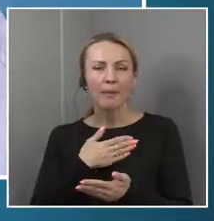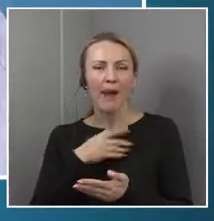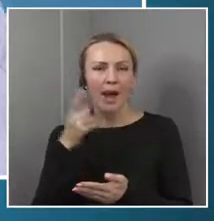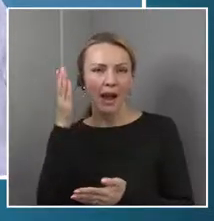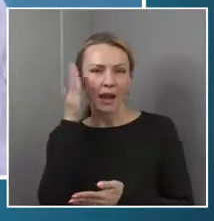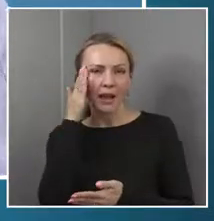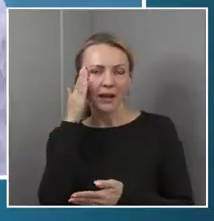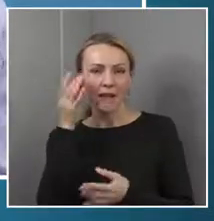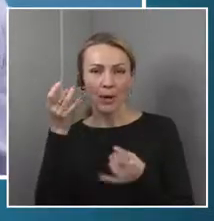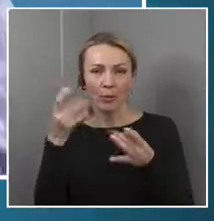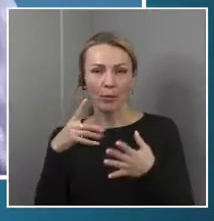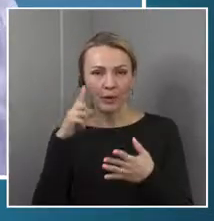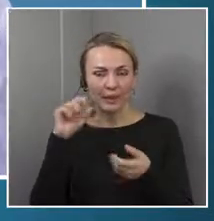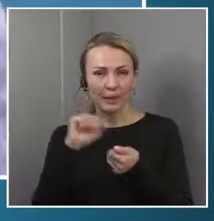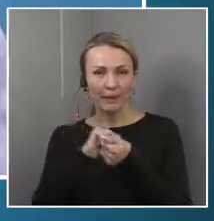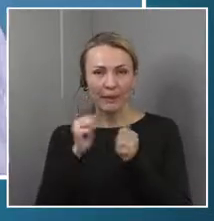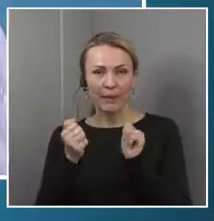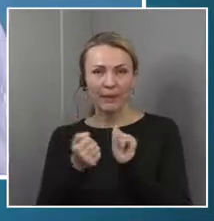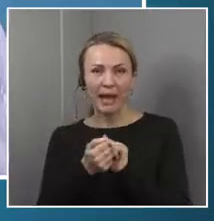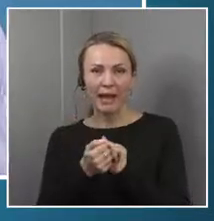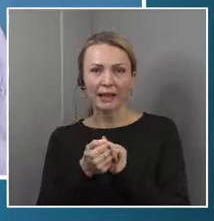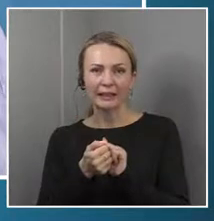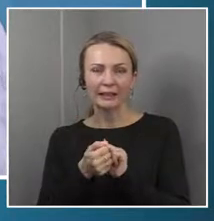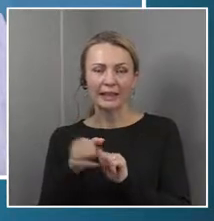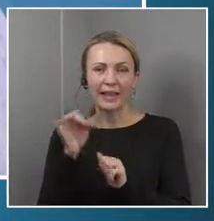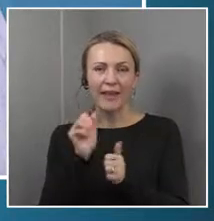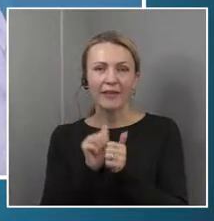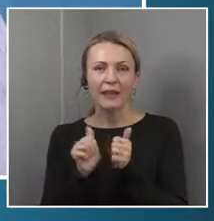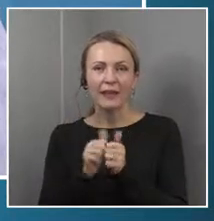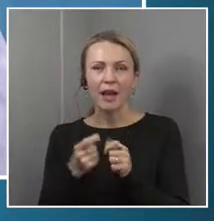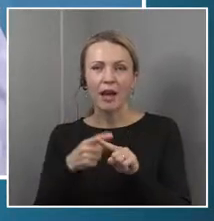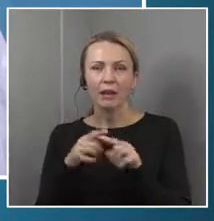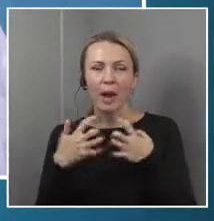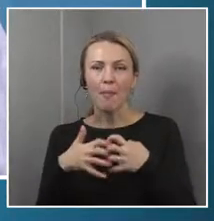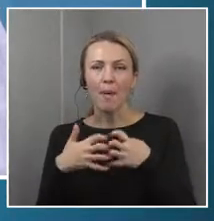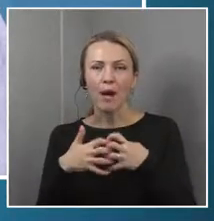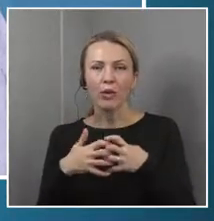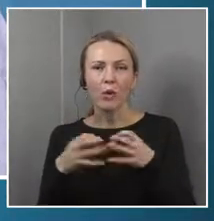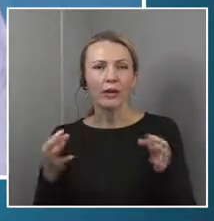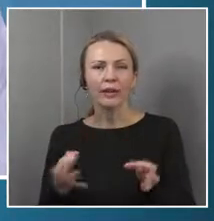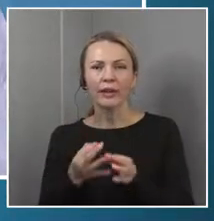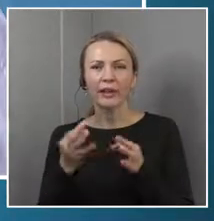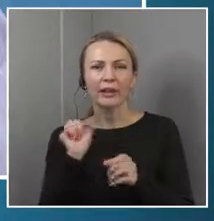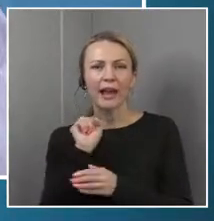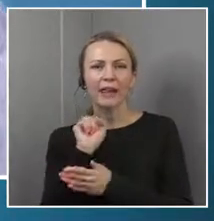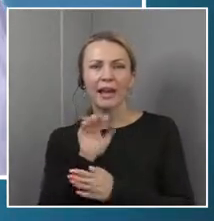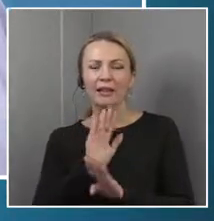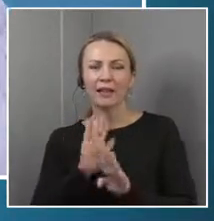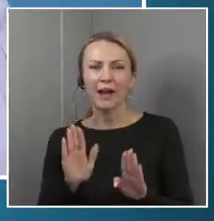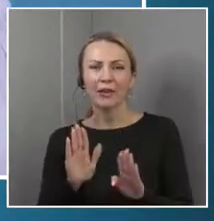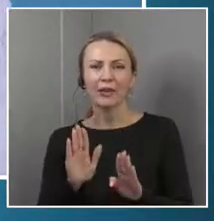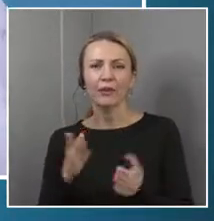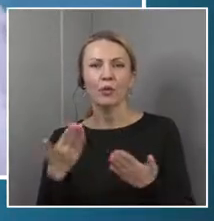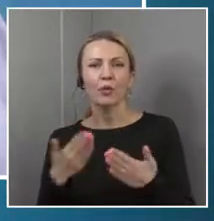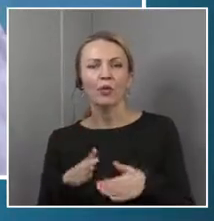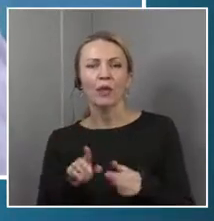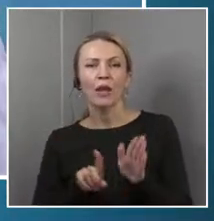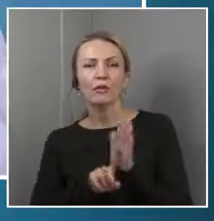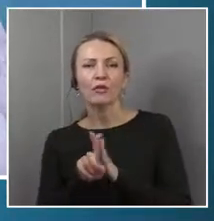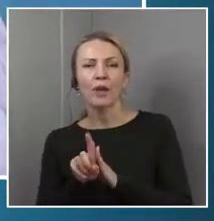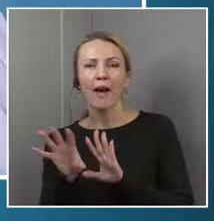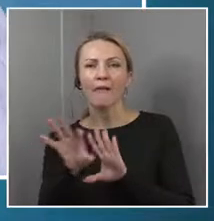a motor of your passion, you know. And then you can select whatever you see in